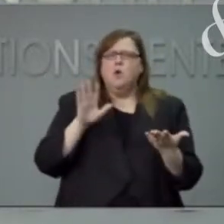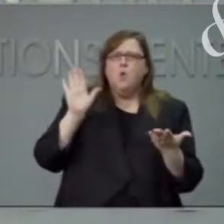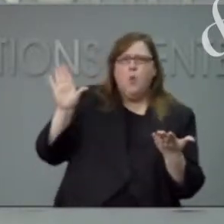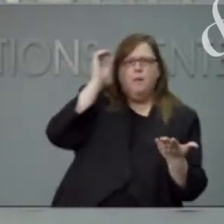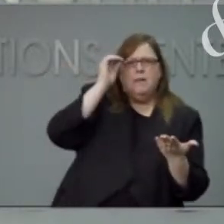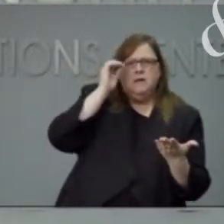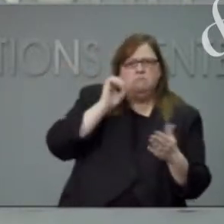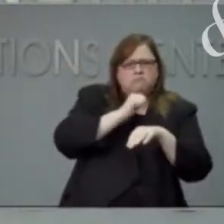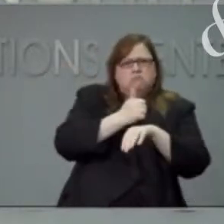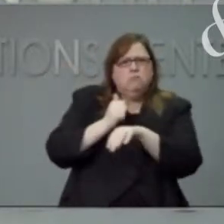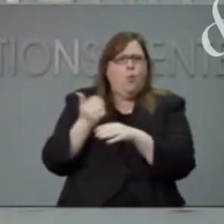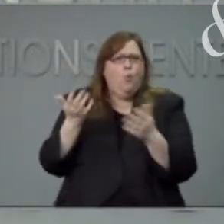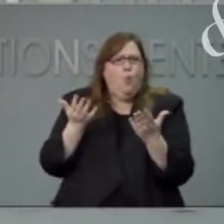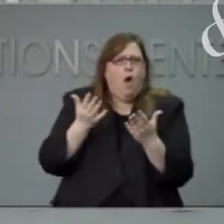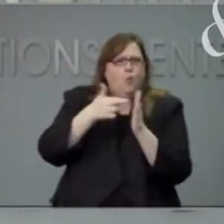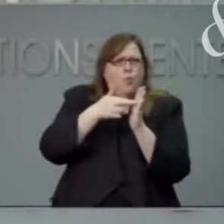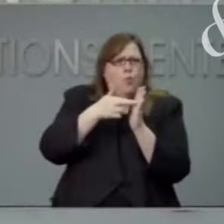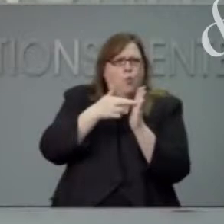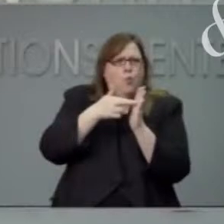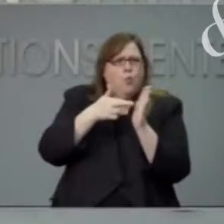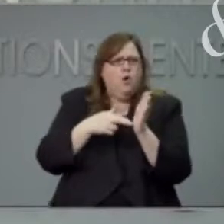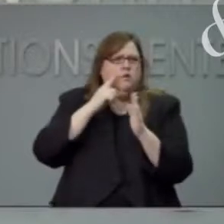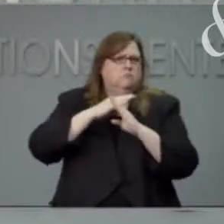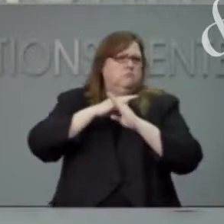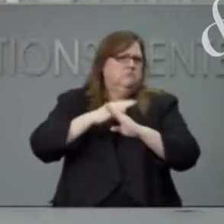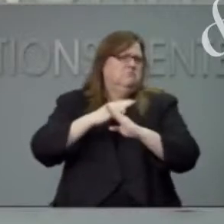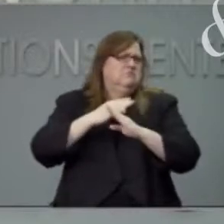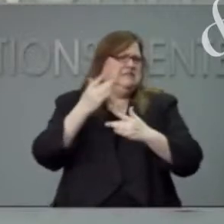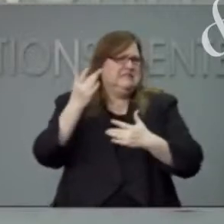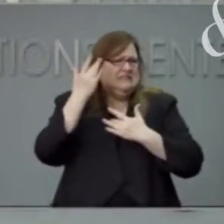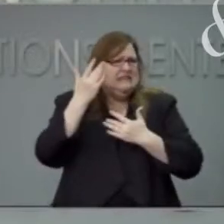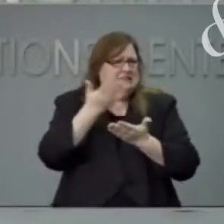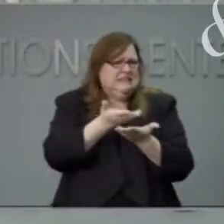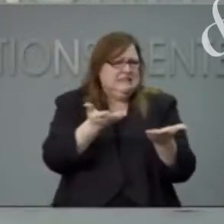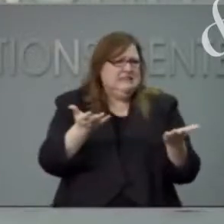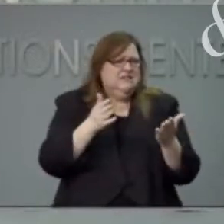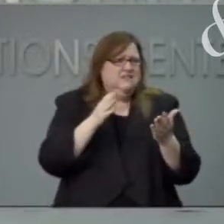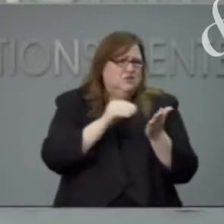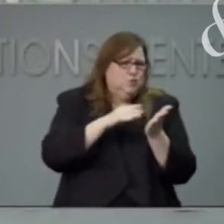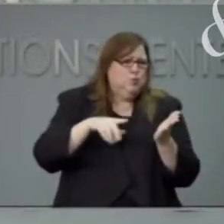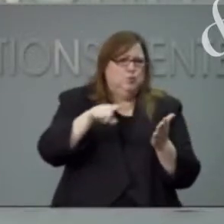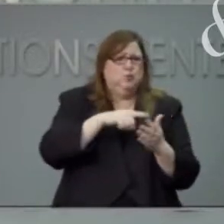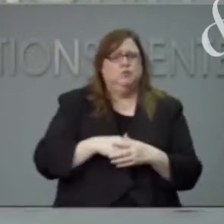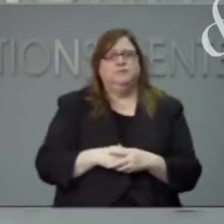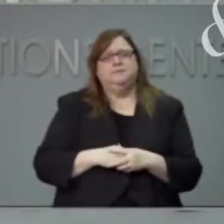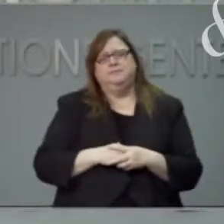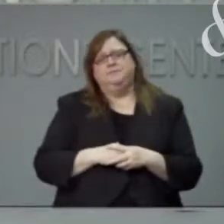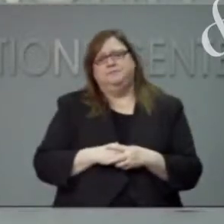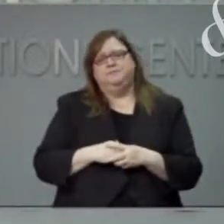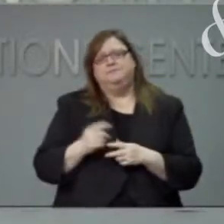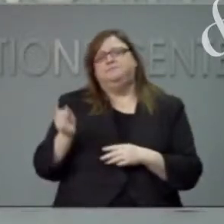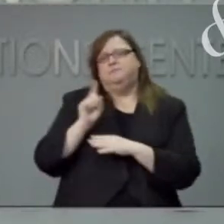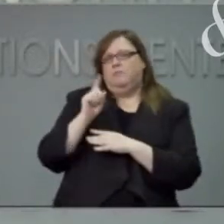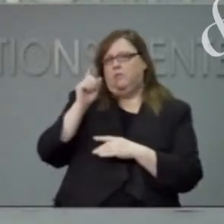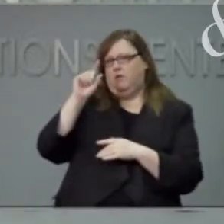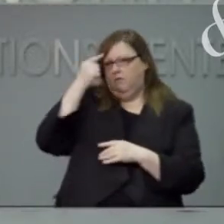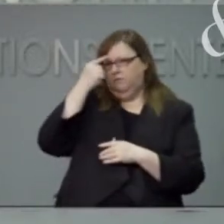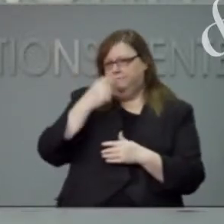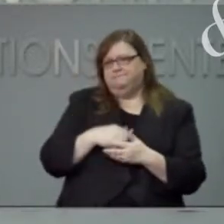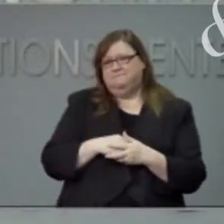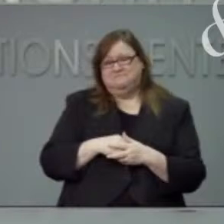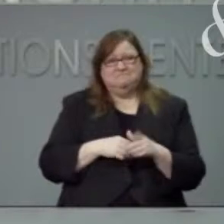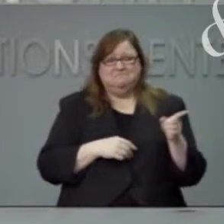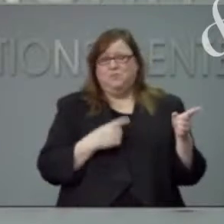and students? Chad's death was tragic at Appalachian State University, and